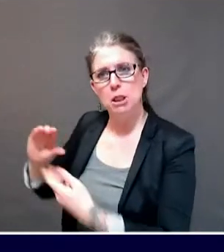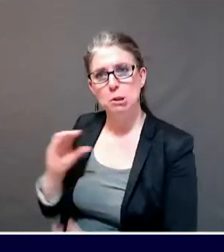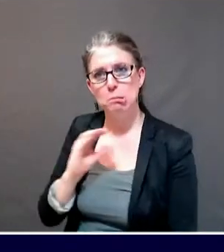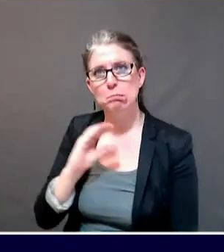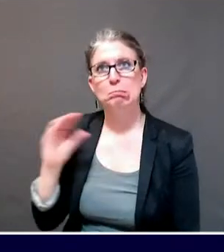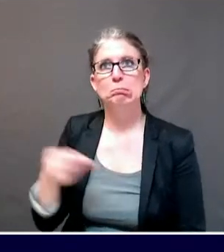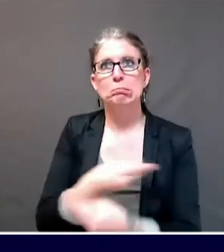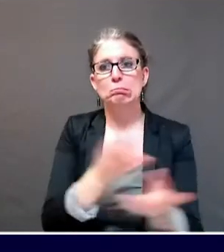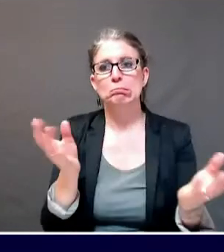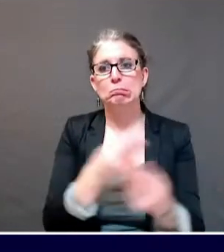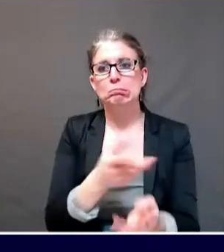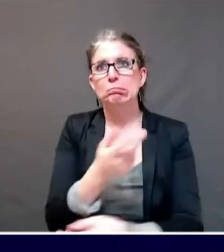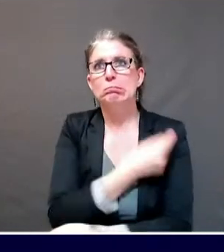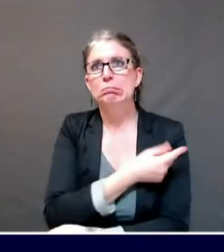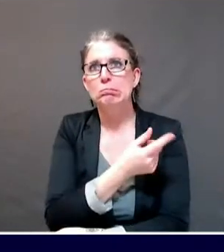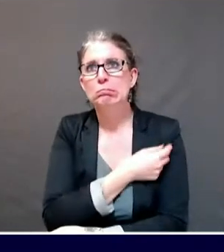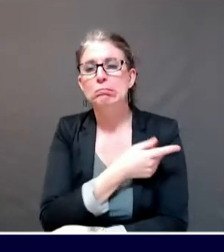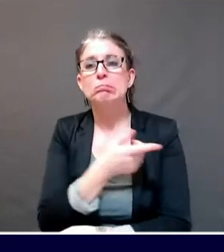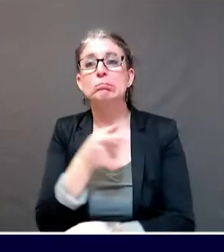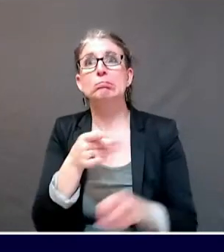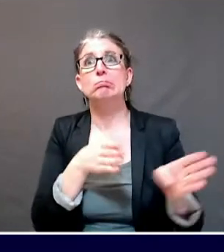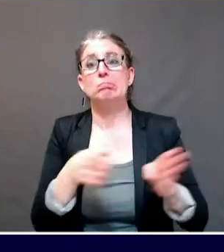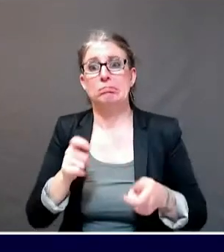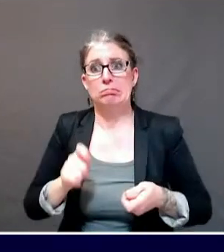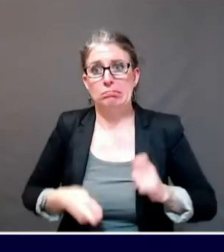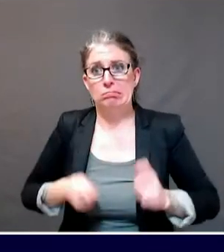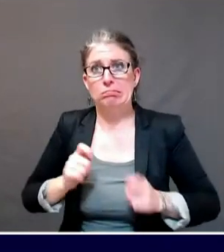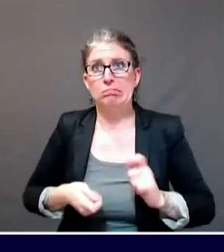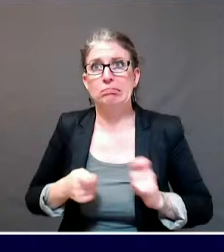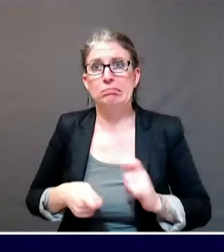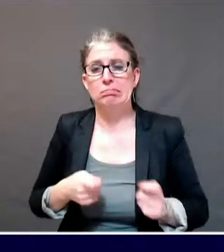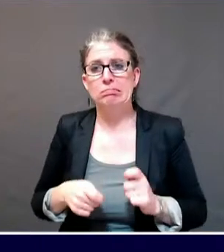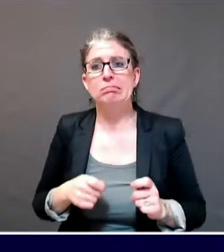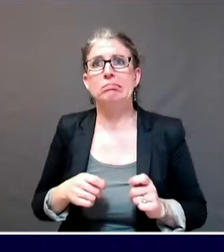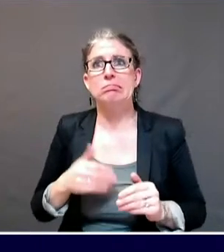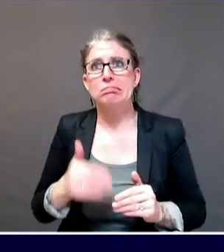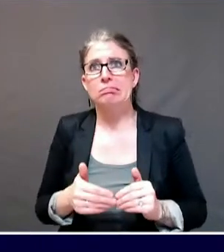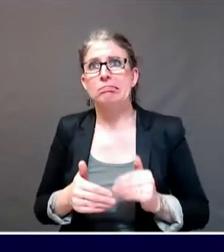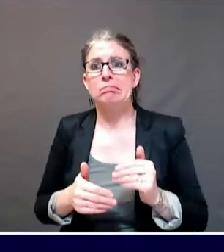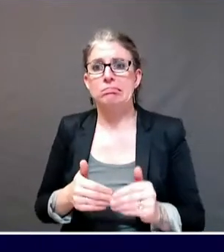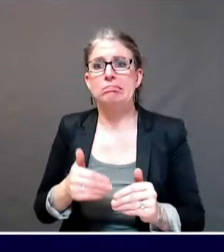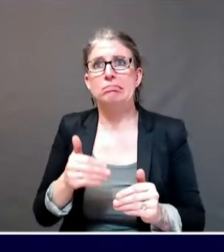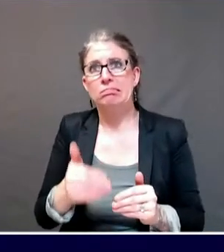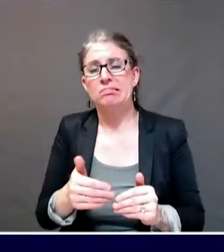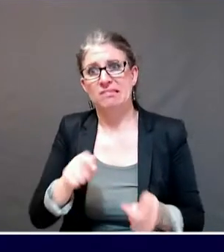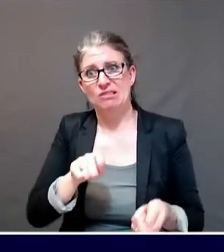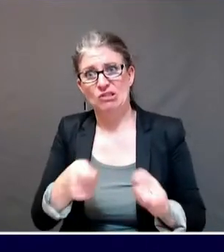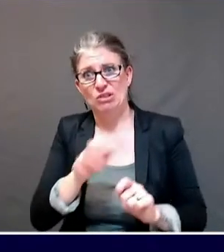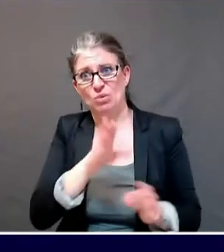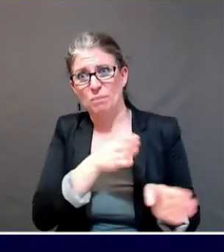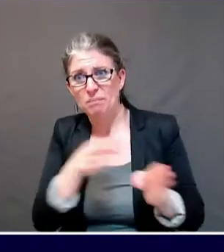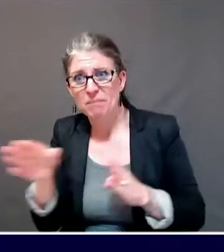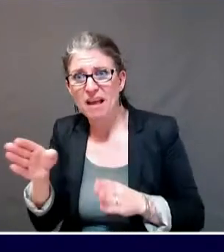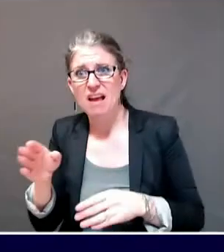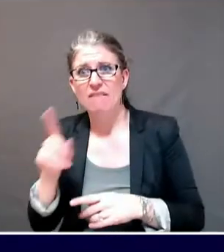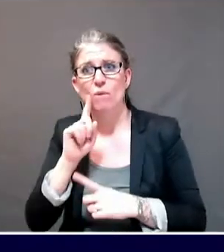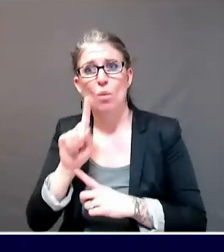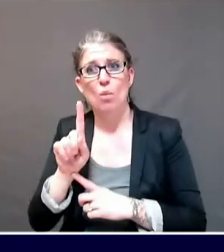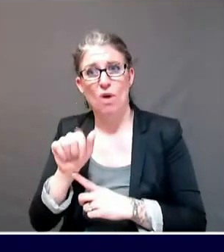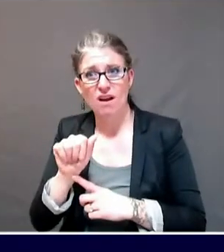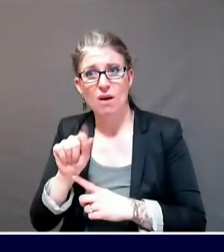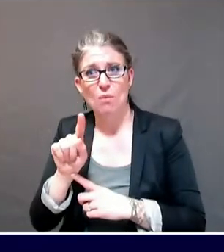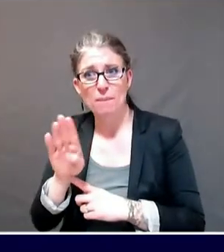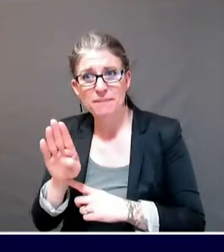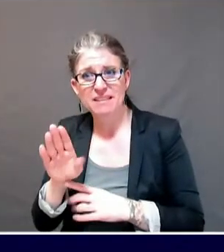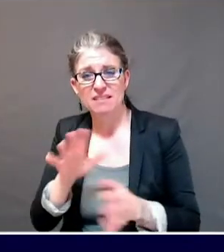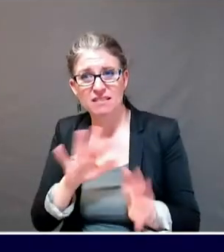change the way that you've delivered these vaccinations from what you originally laid out in the path we've followed instead moving forward here?